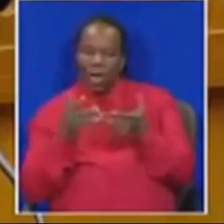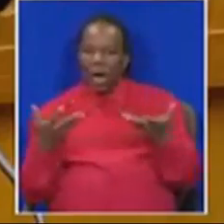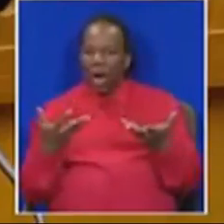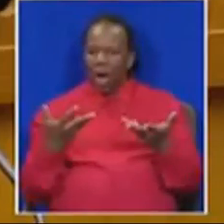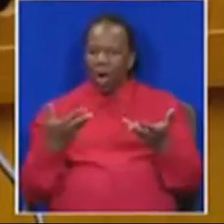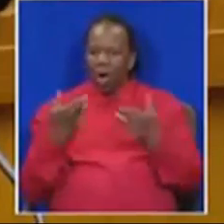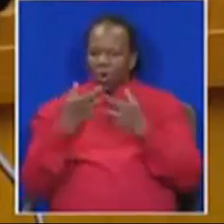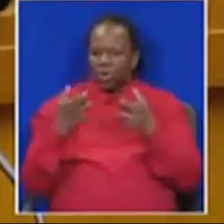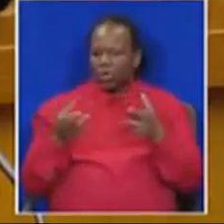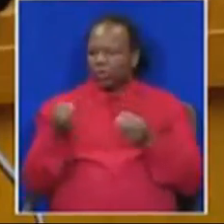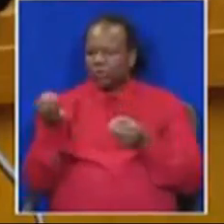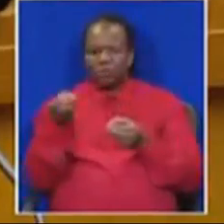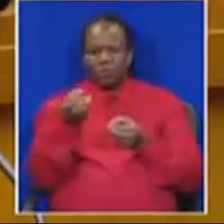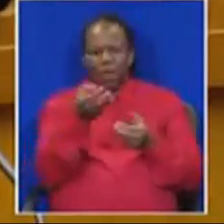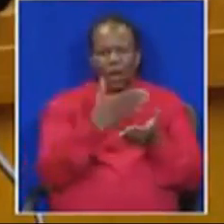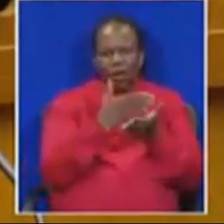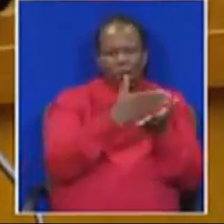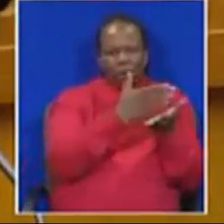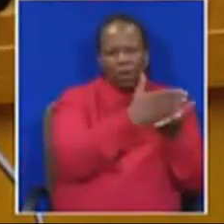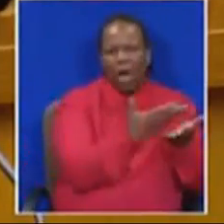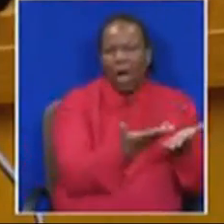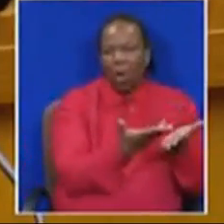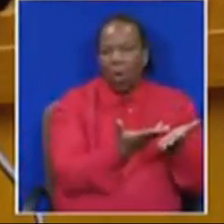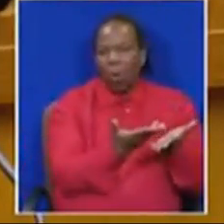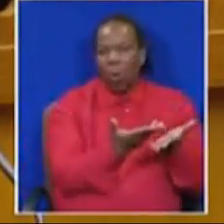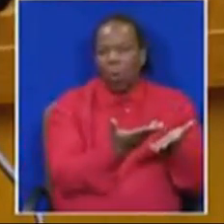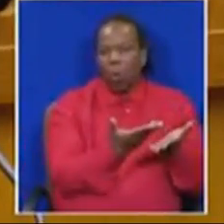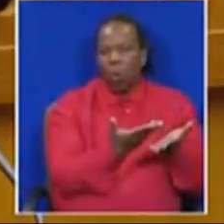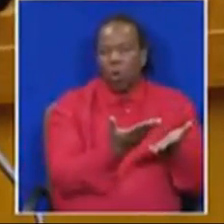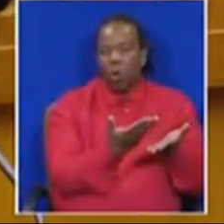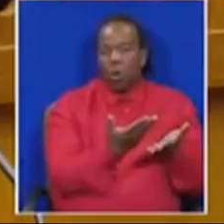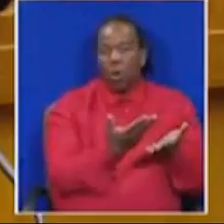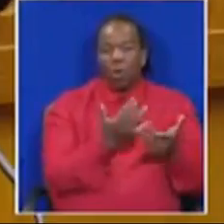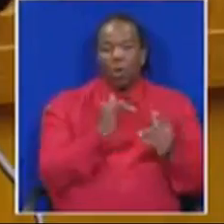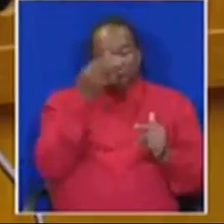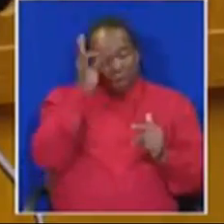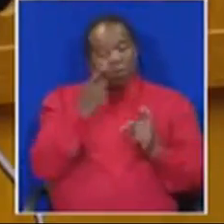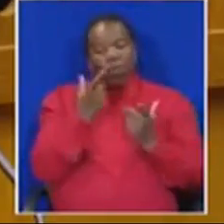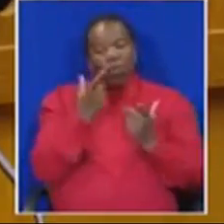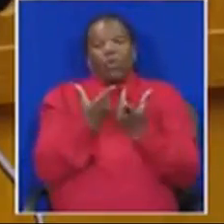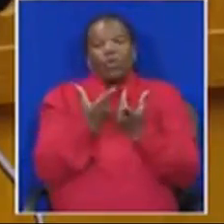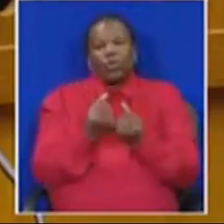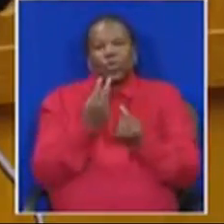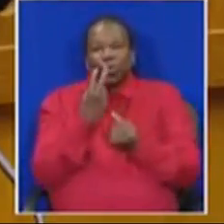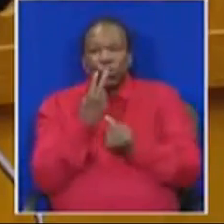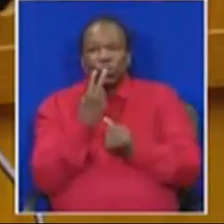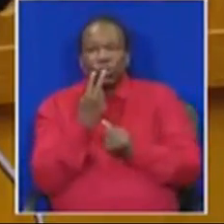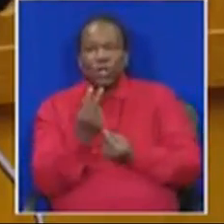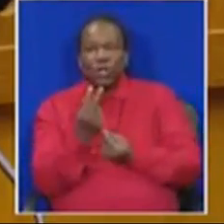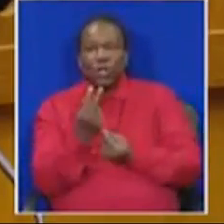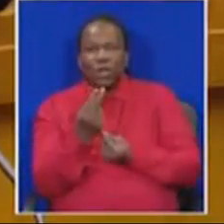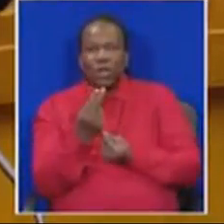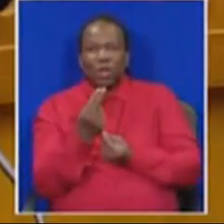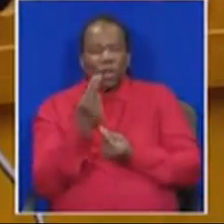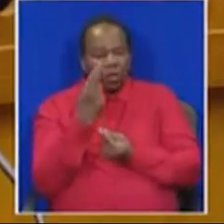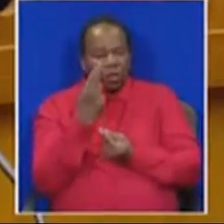resources. We will therefore initiate a process to review the configuration,